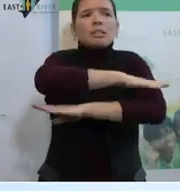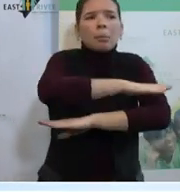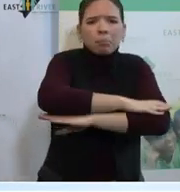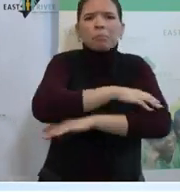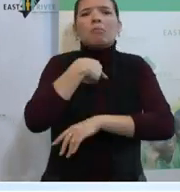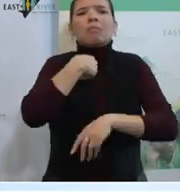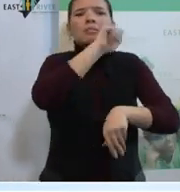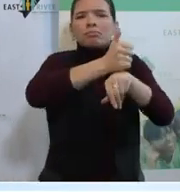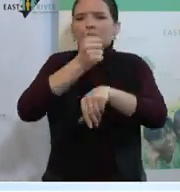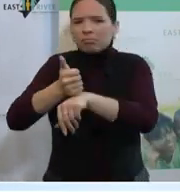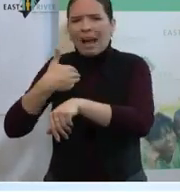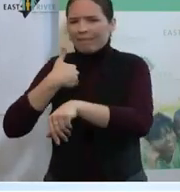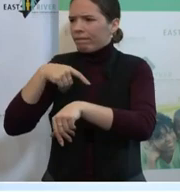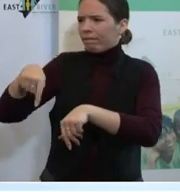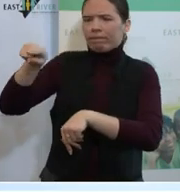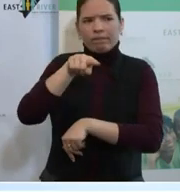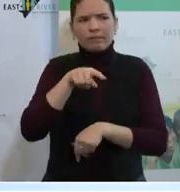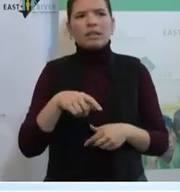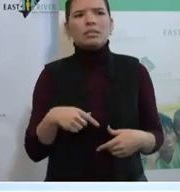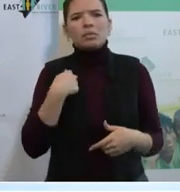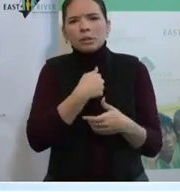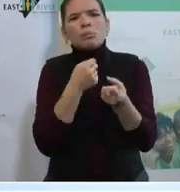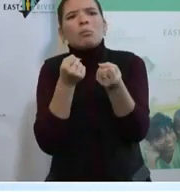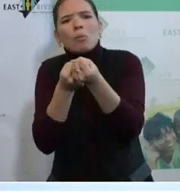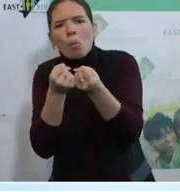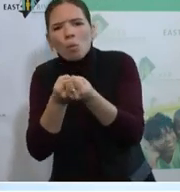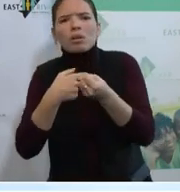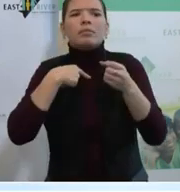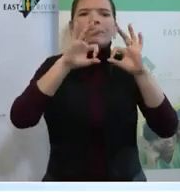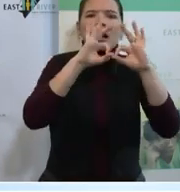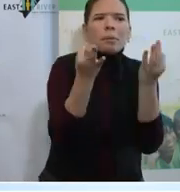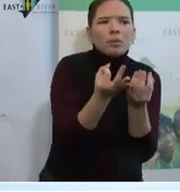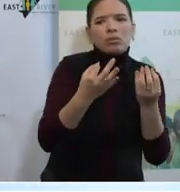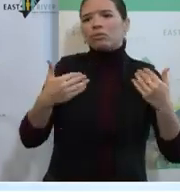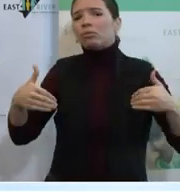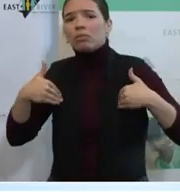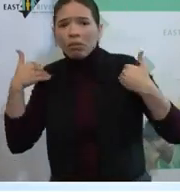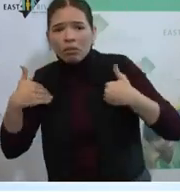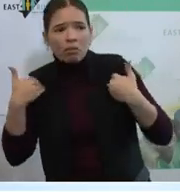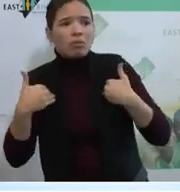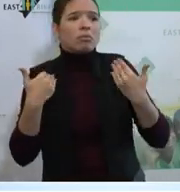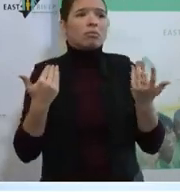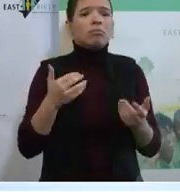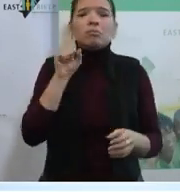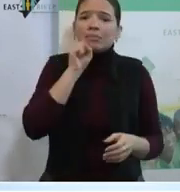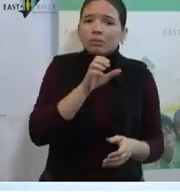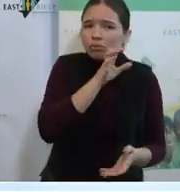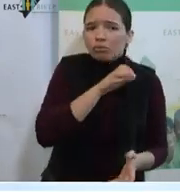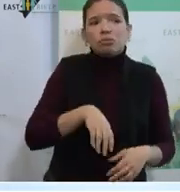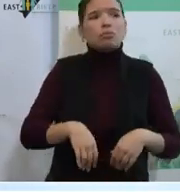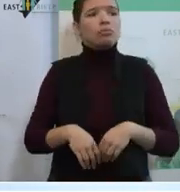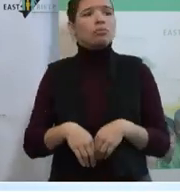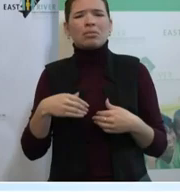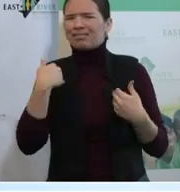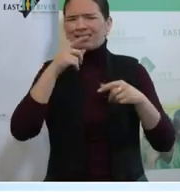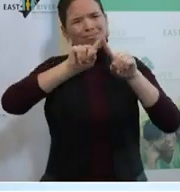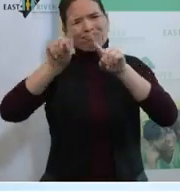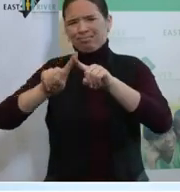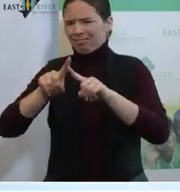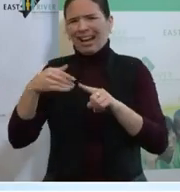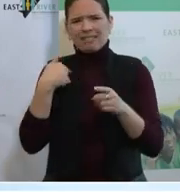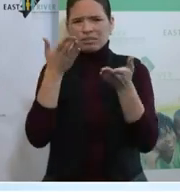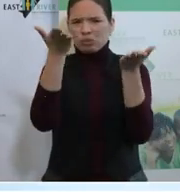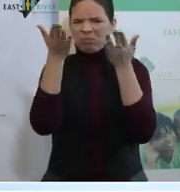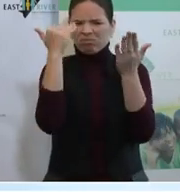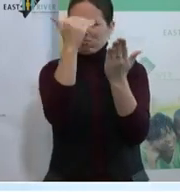families, youth, children, seniors, so it's a range of services that we provide. So we are very happy that you're